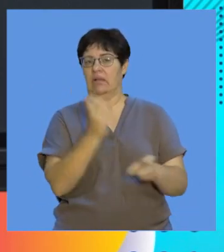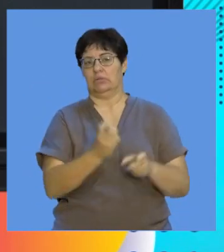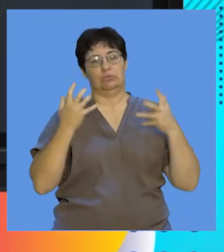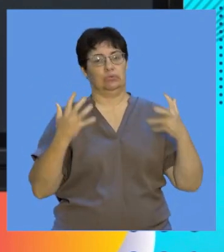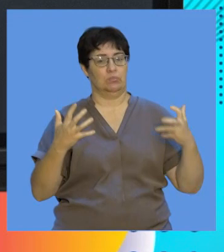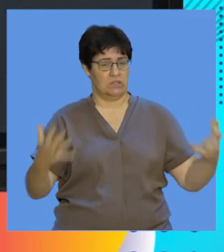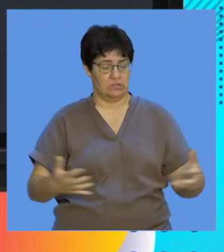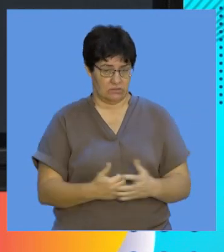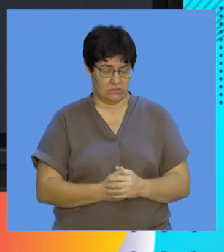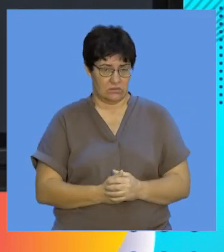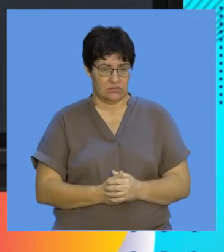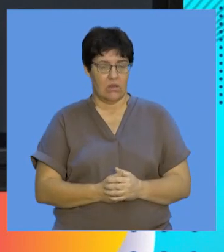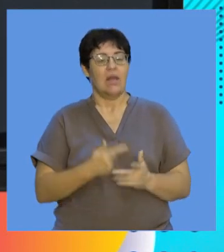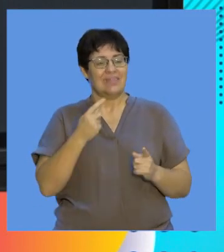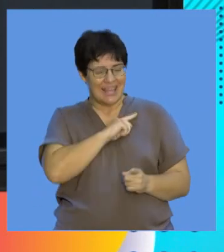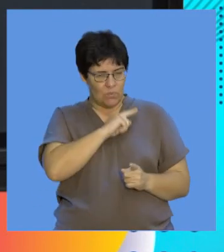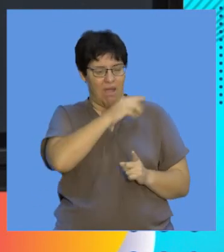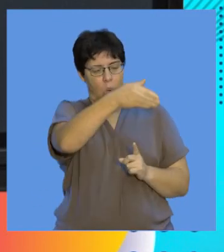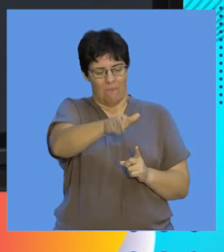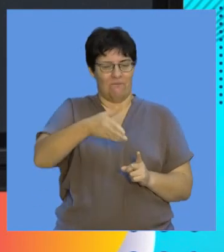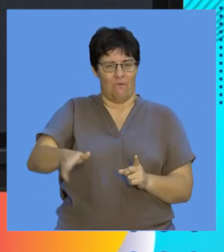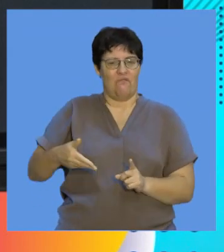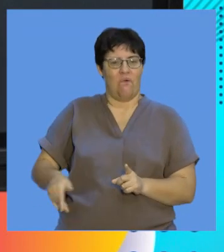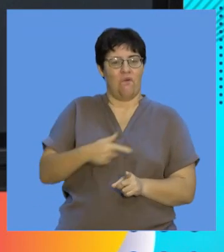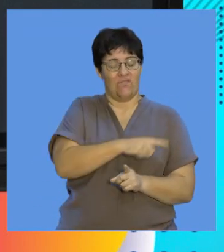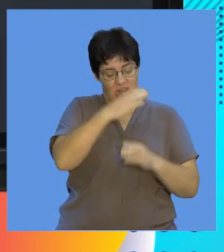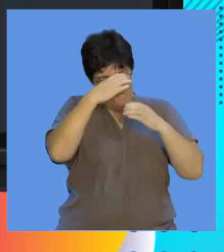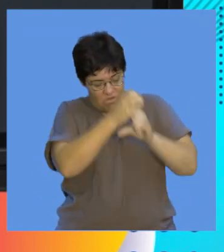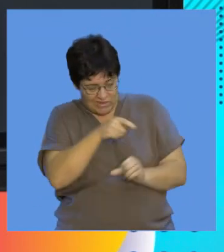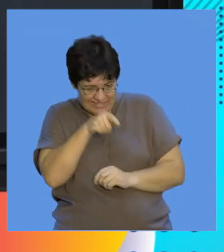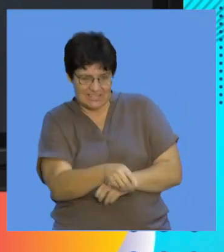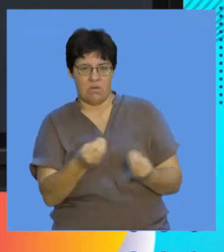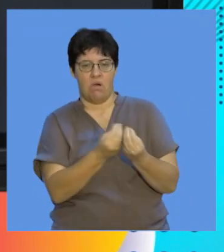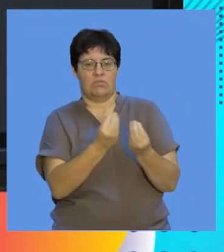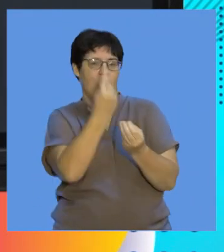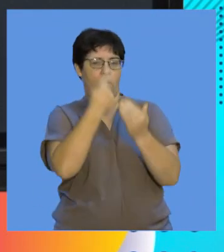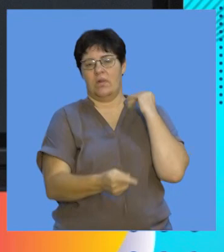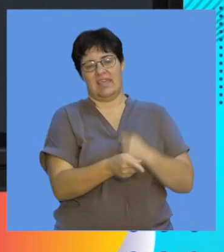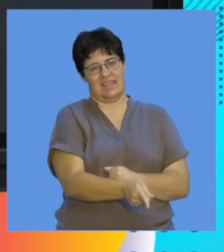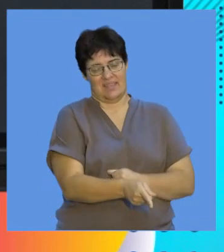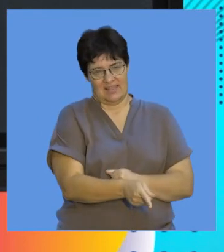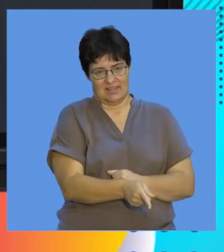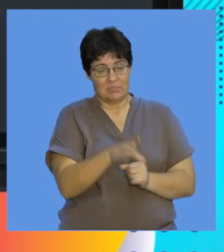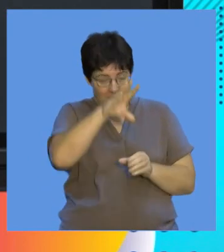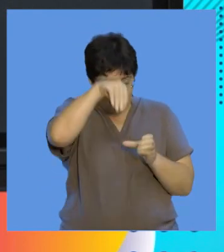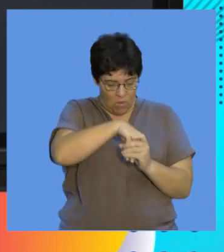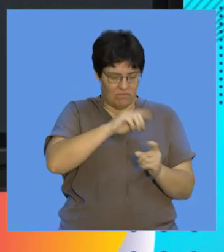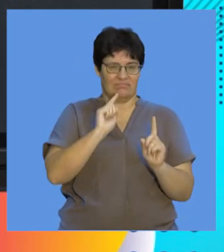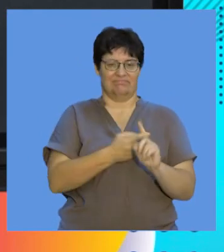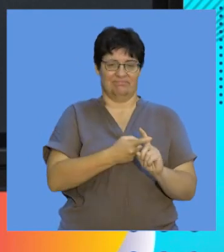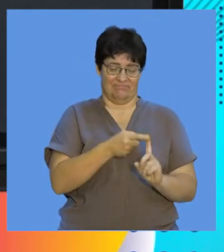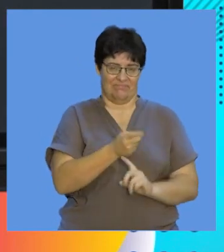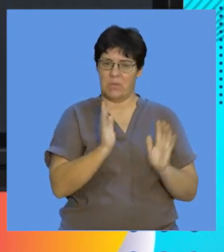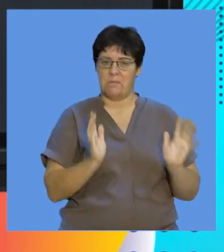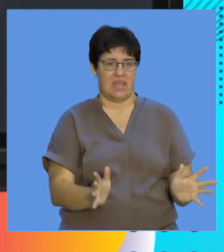So we narrow it down to just the objects, the things that are involved in what we're